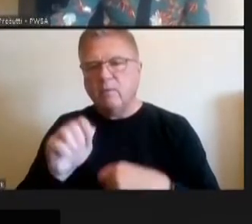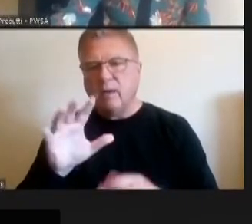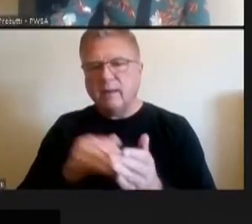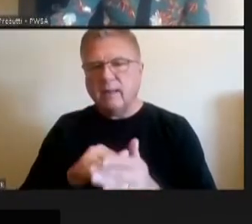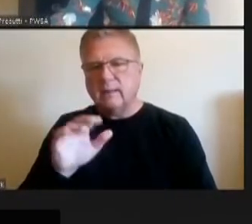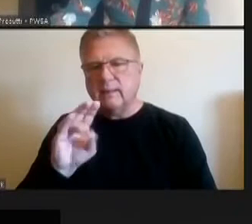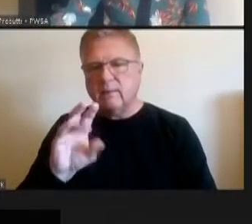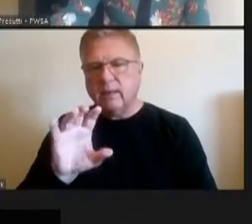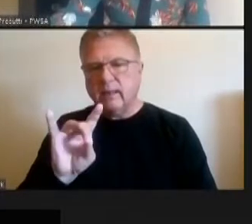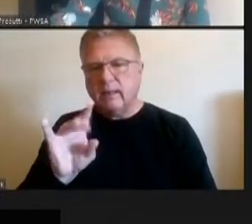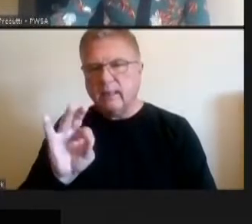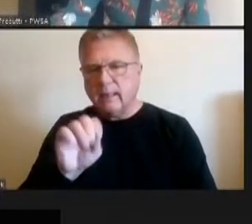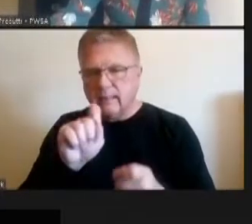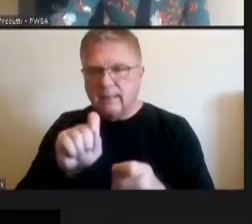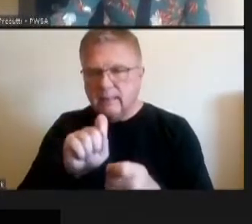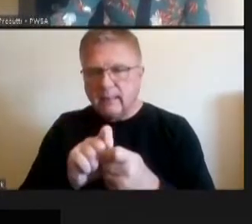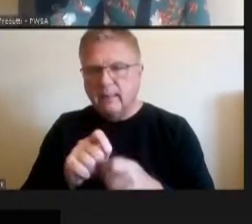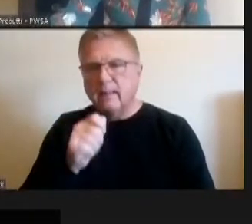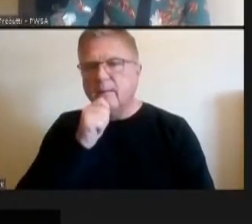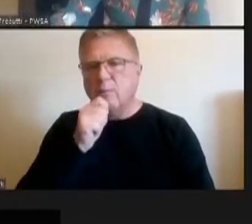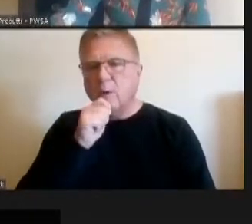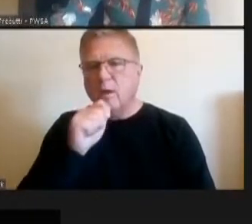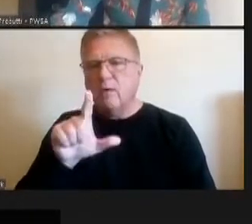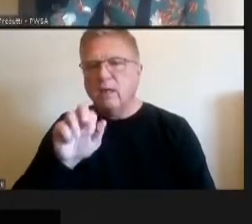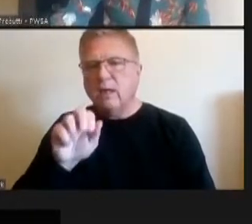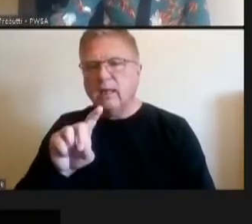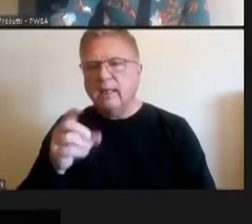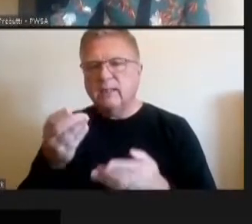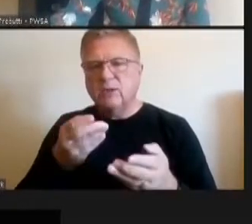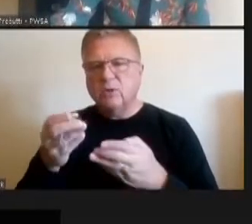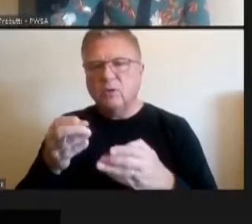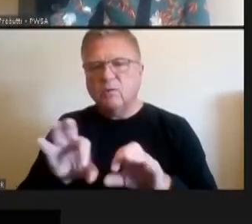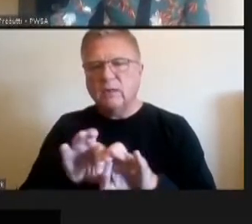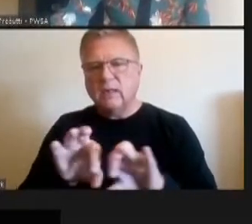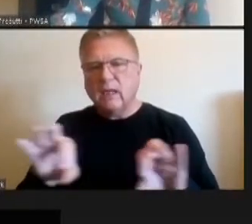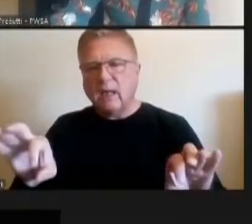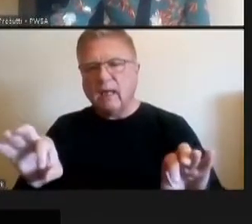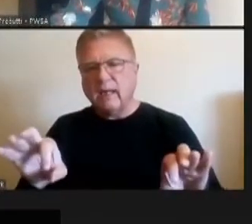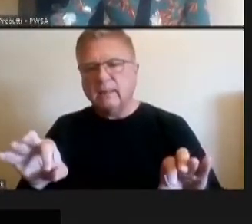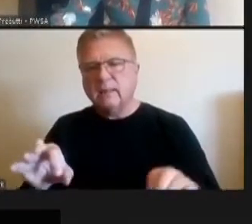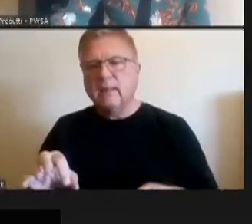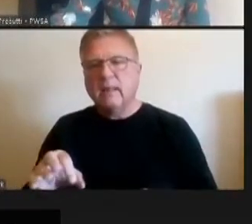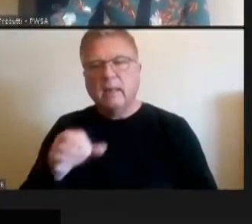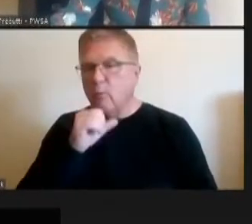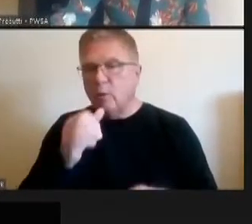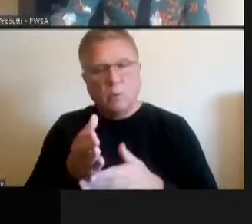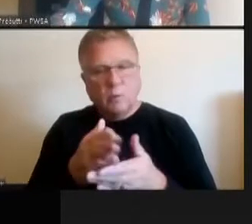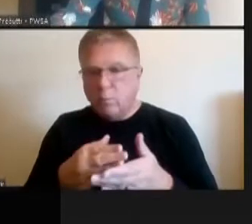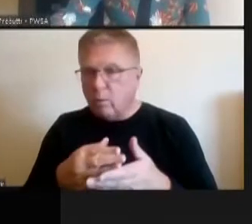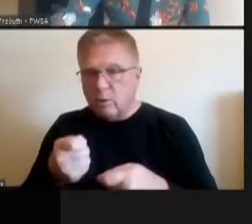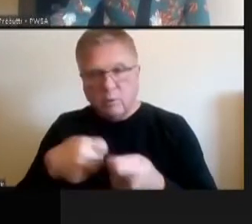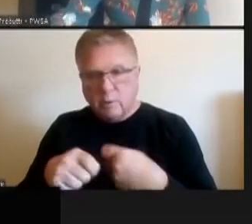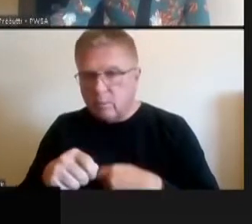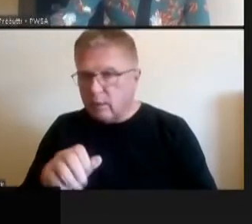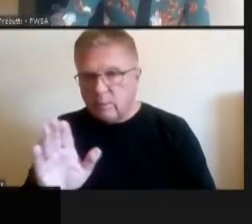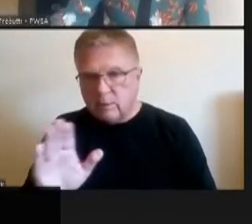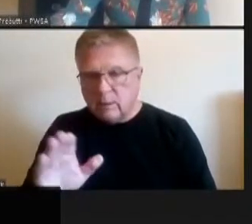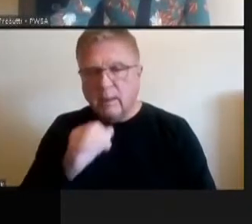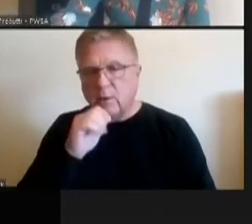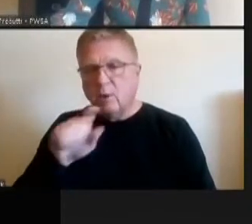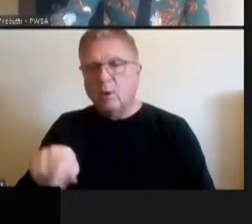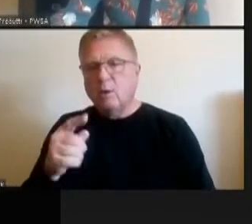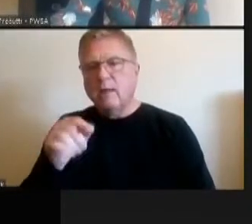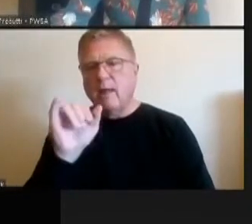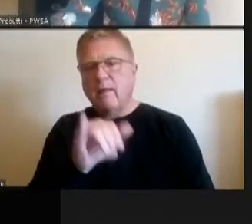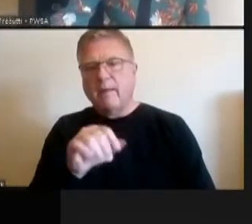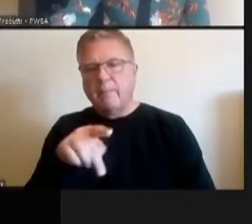5,789 to be exact private lead service lines. And we are not doing partial lead service line replacements. Not only is it a